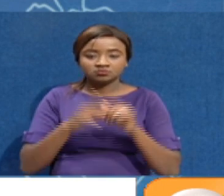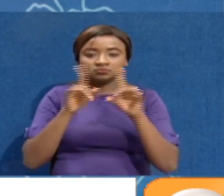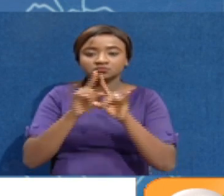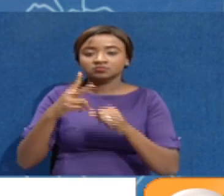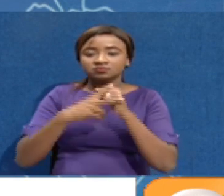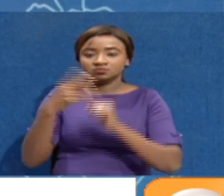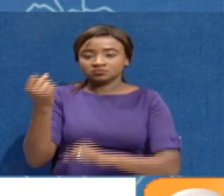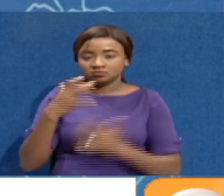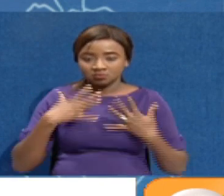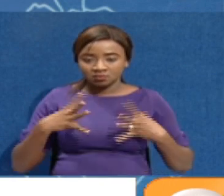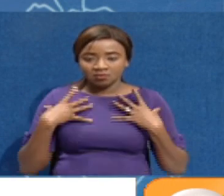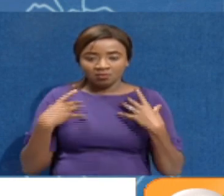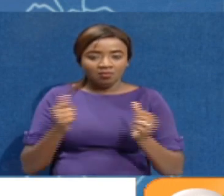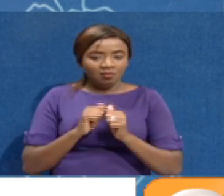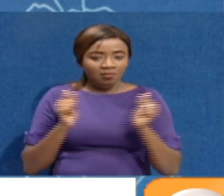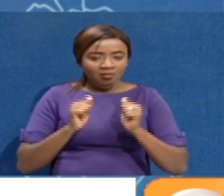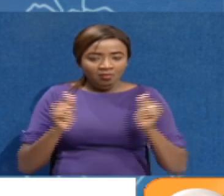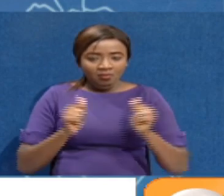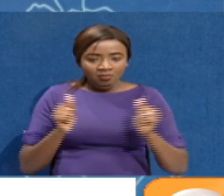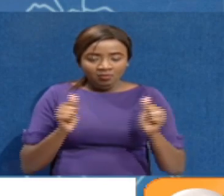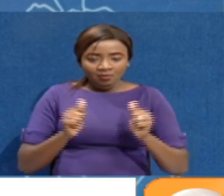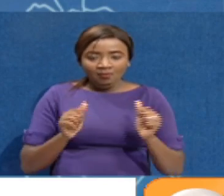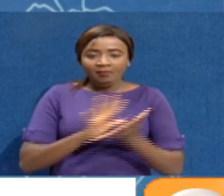recovered, bringing the total number of recoveries to